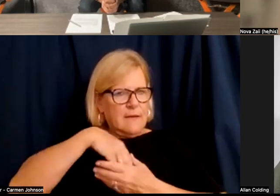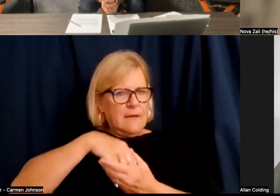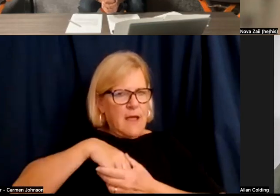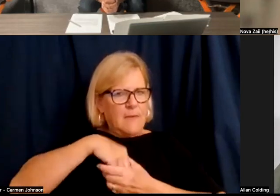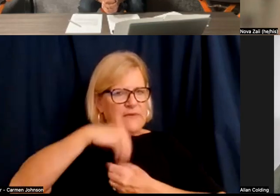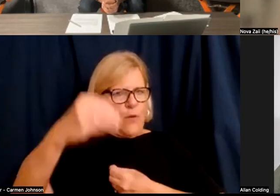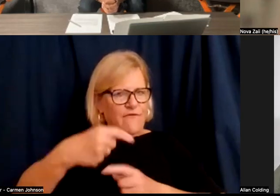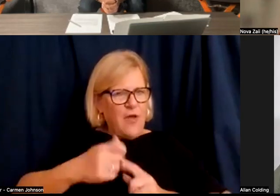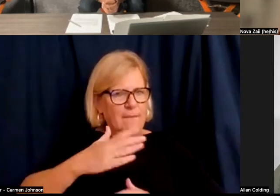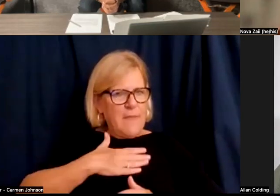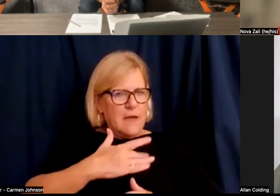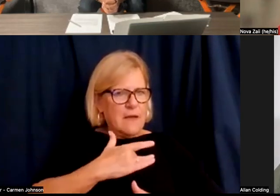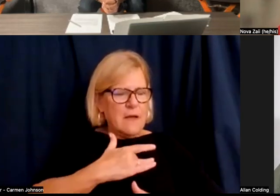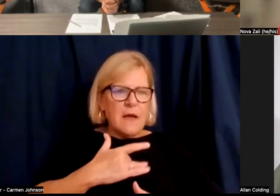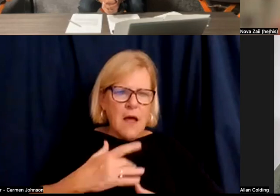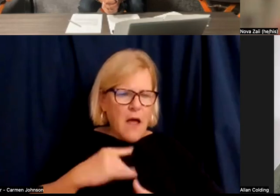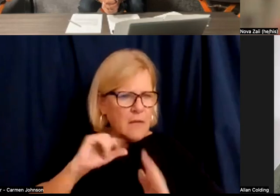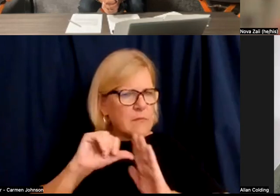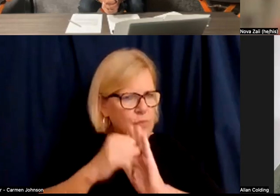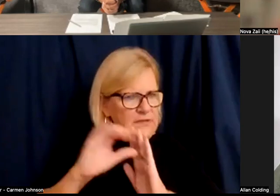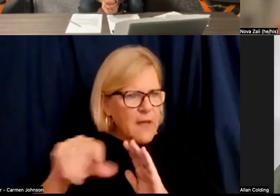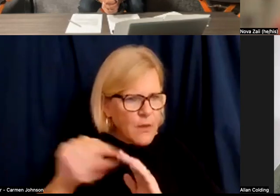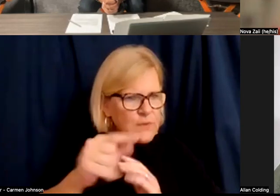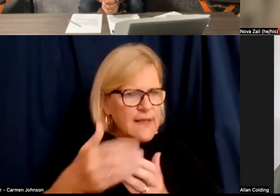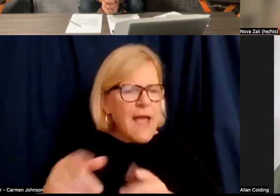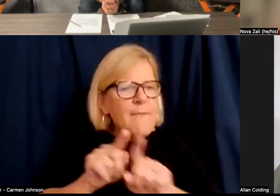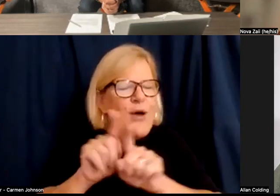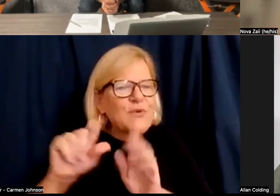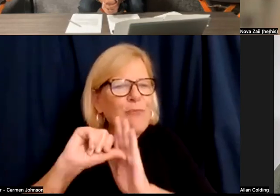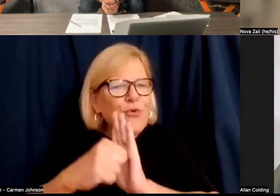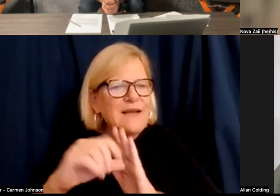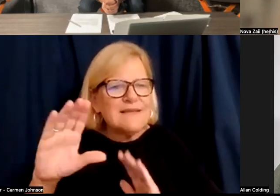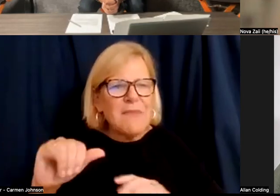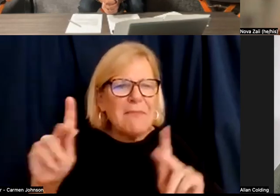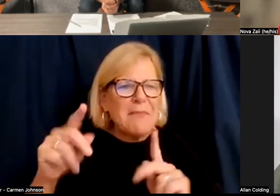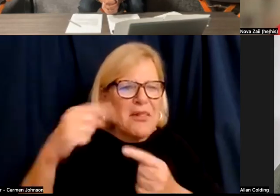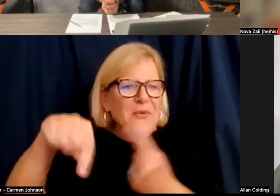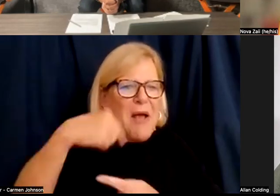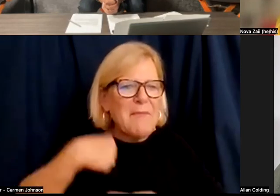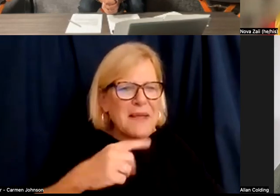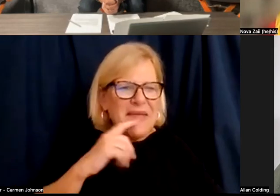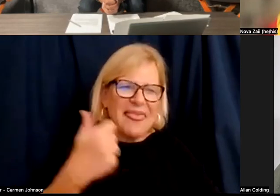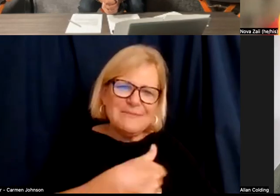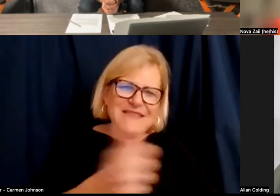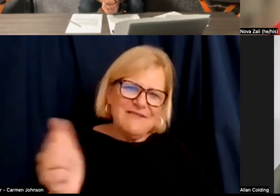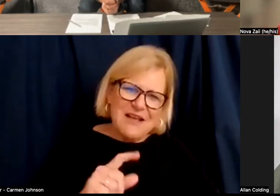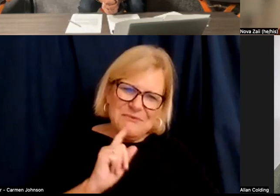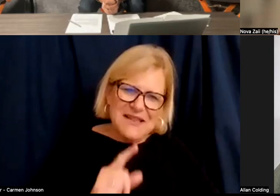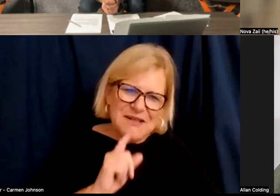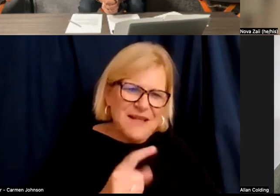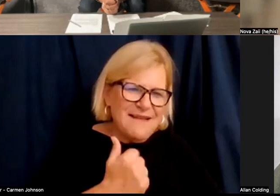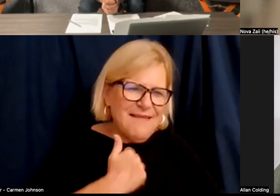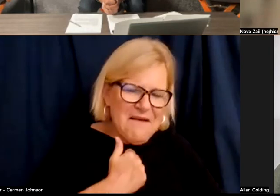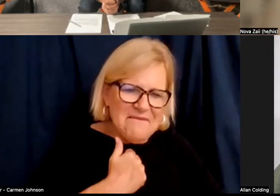inspiration, and I'm very impressed by those things. And I'm also just impressed by the people around me being themselves. I really really just